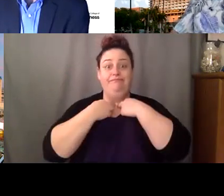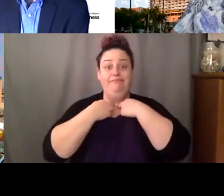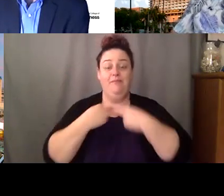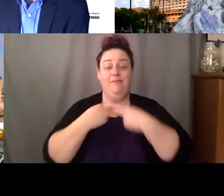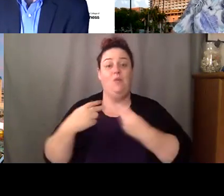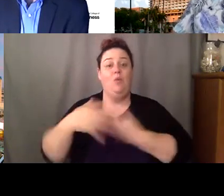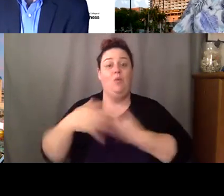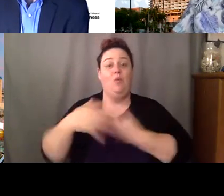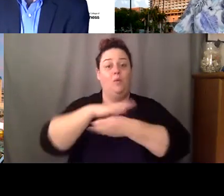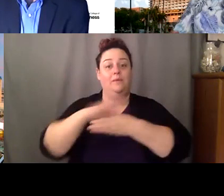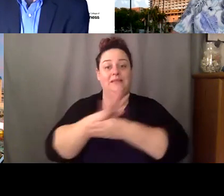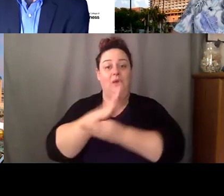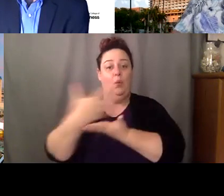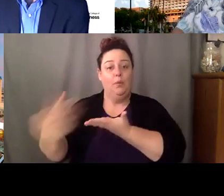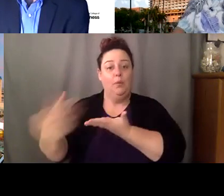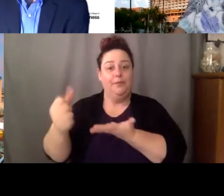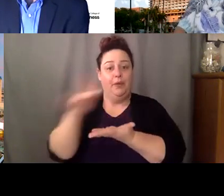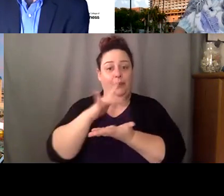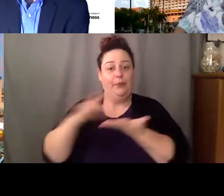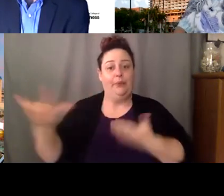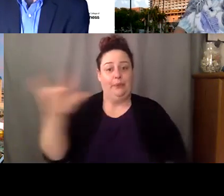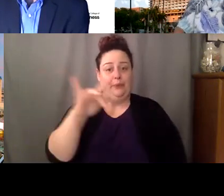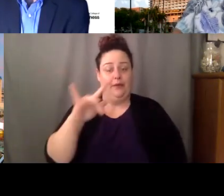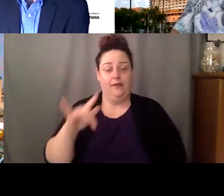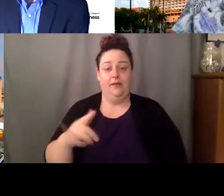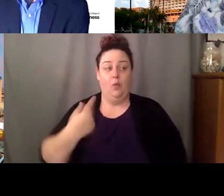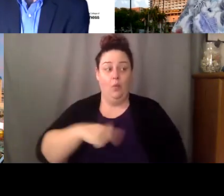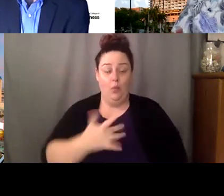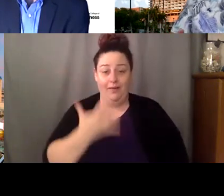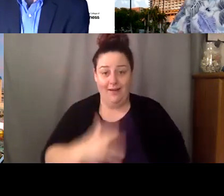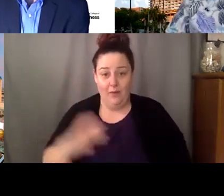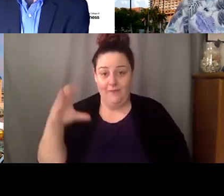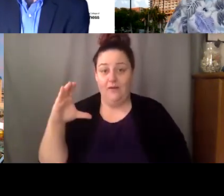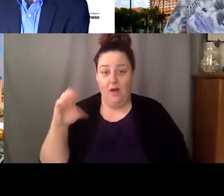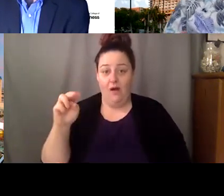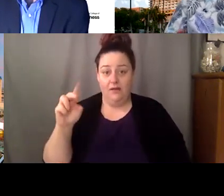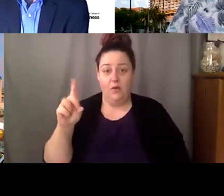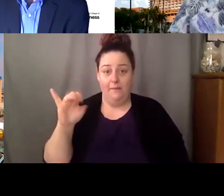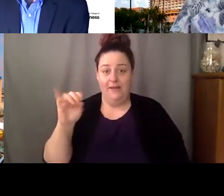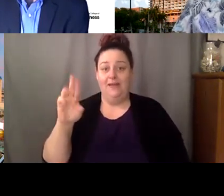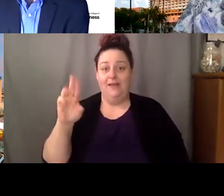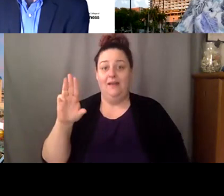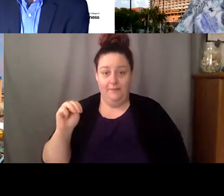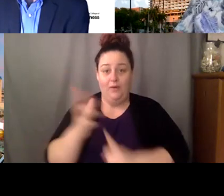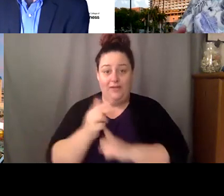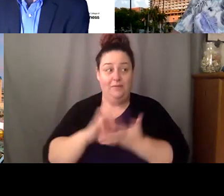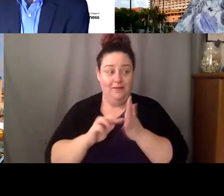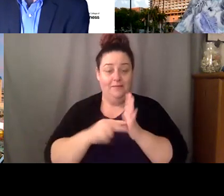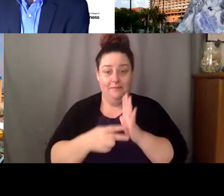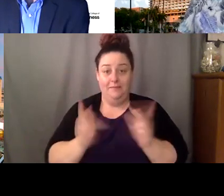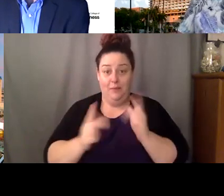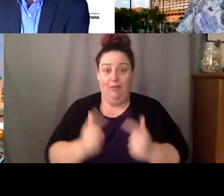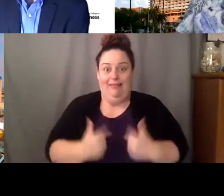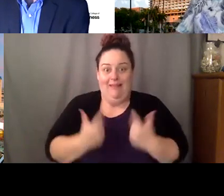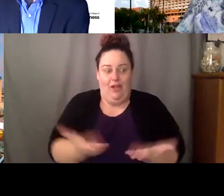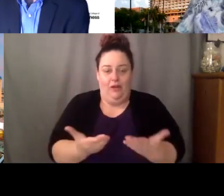up. Fortunately for us, we're a condominium hotel, so we have residents who are living in the building. So there is a